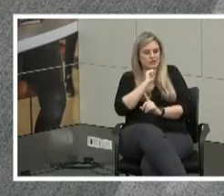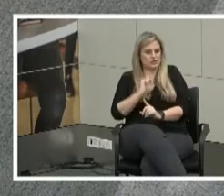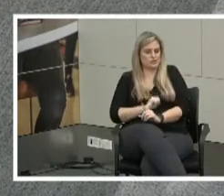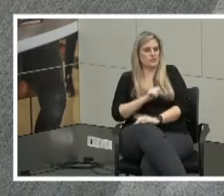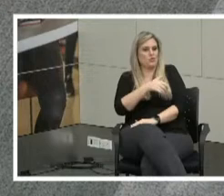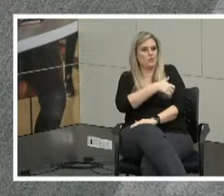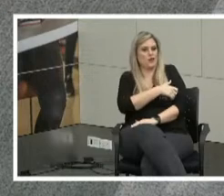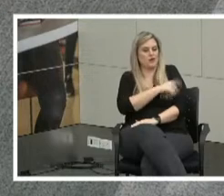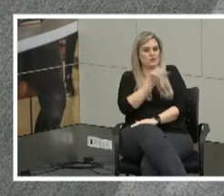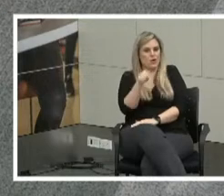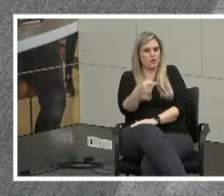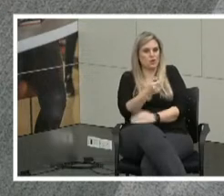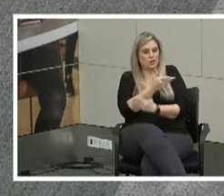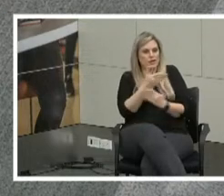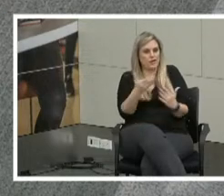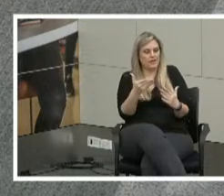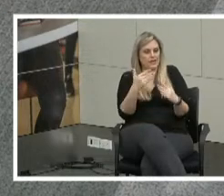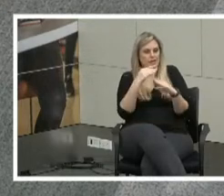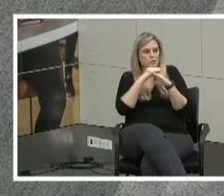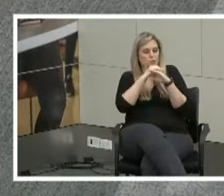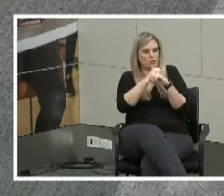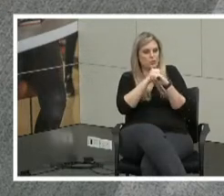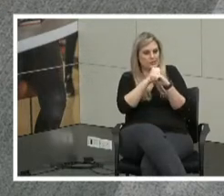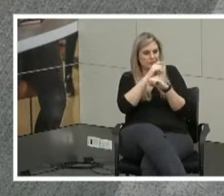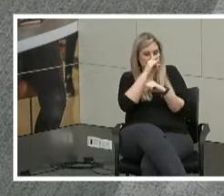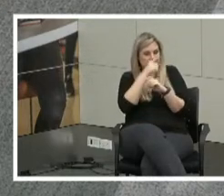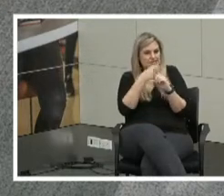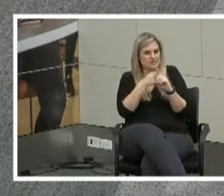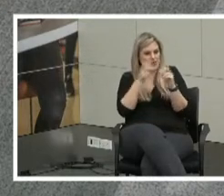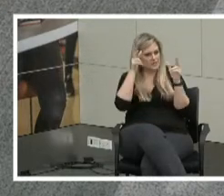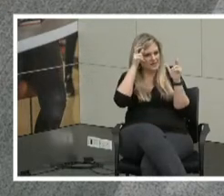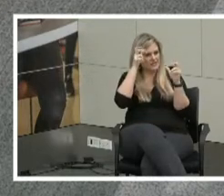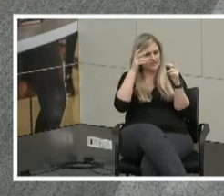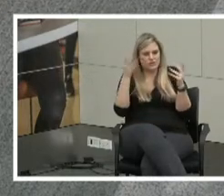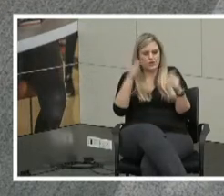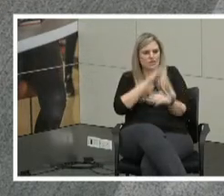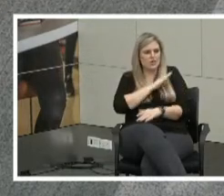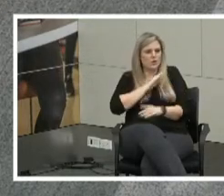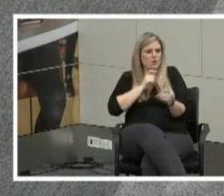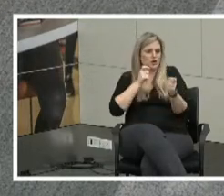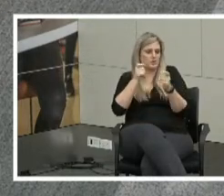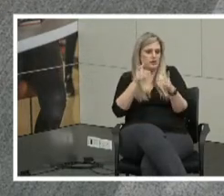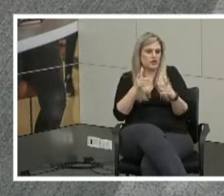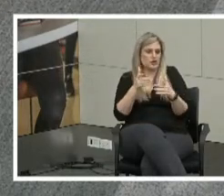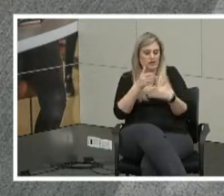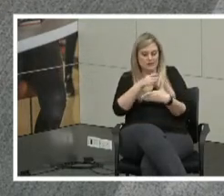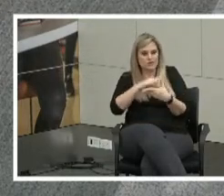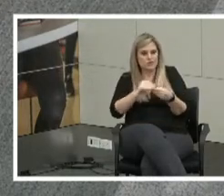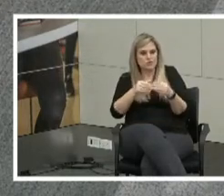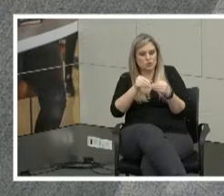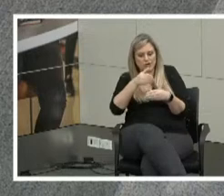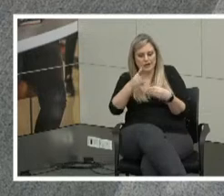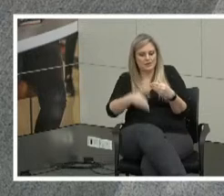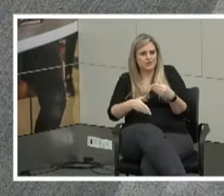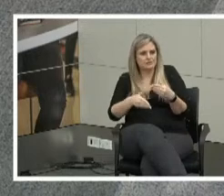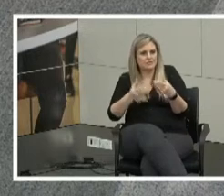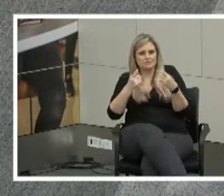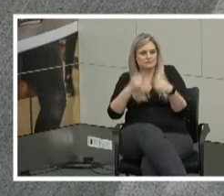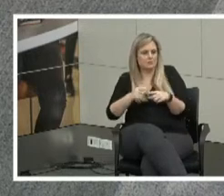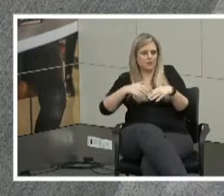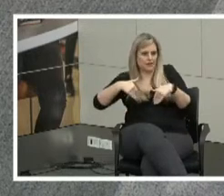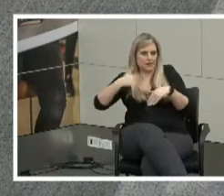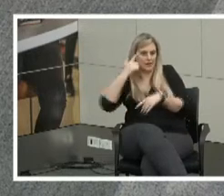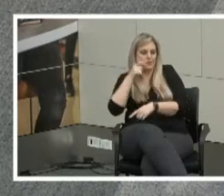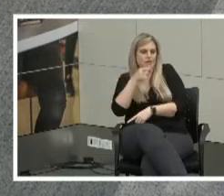destruction of this villain is the board of managers the story is missing the ending because the story is now in your hands what is your